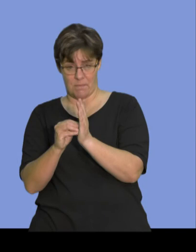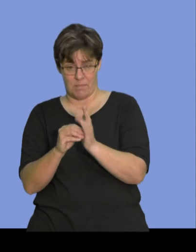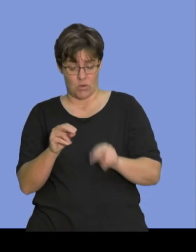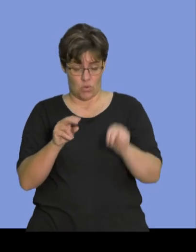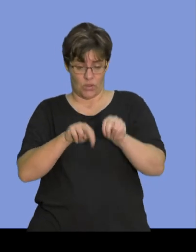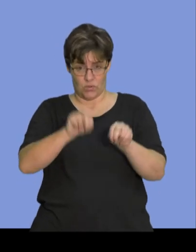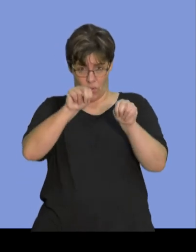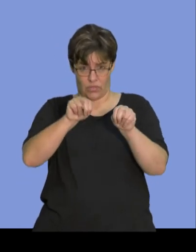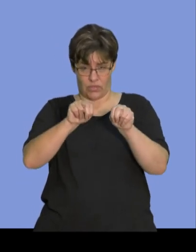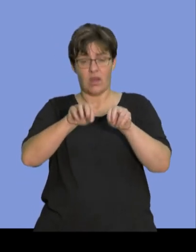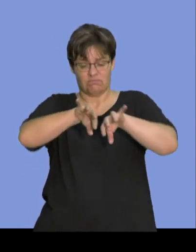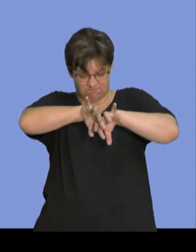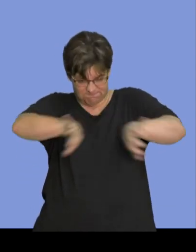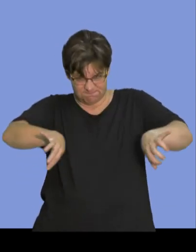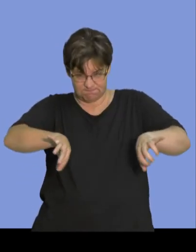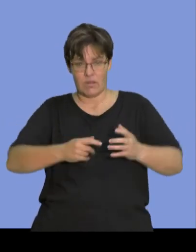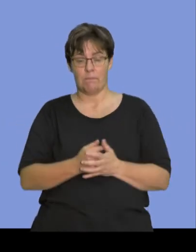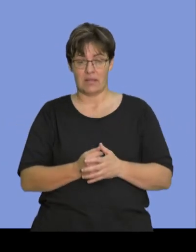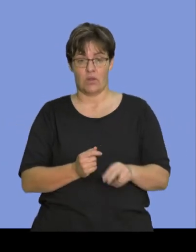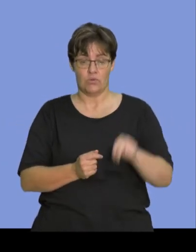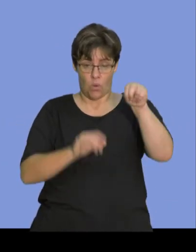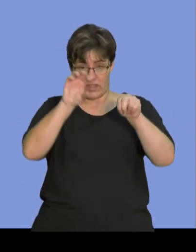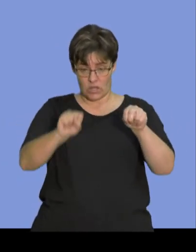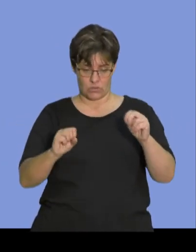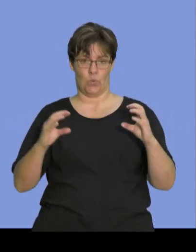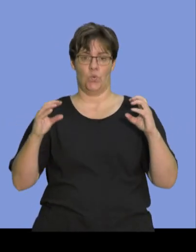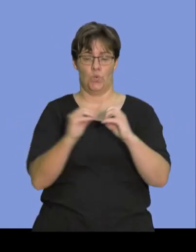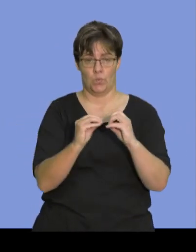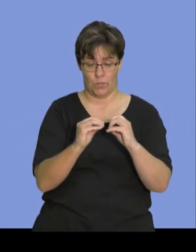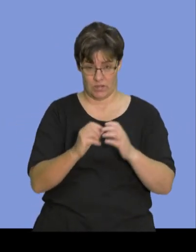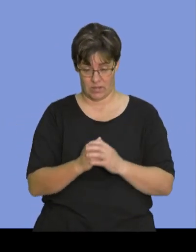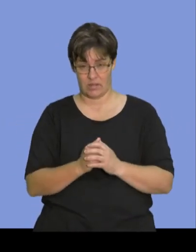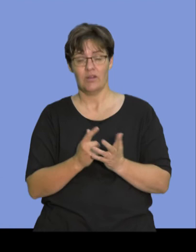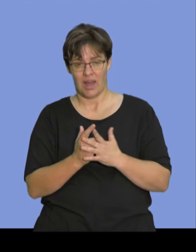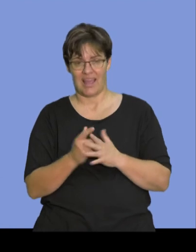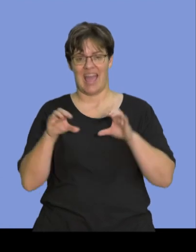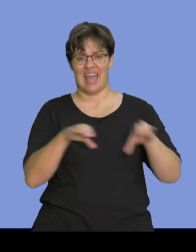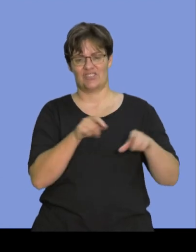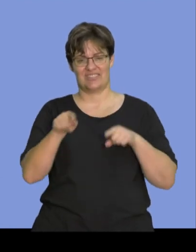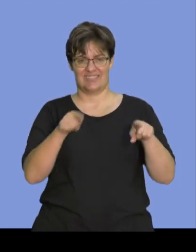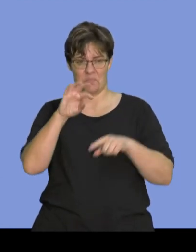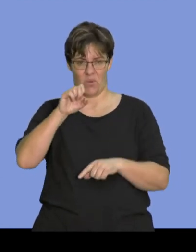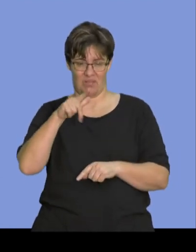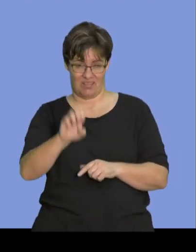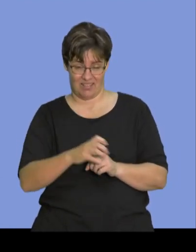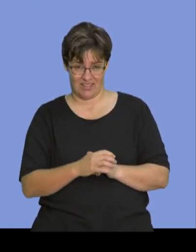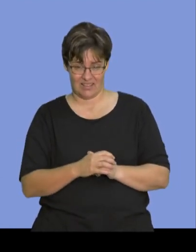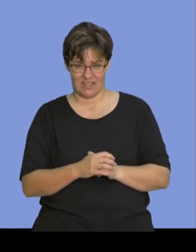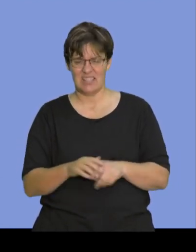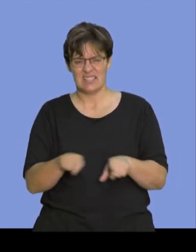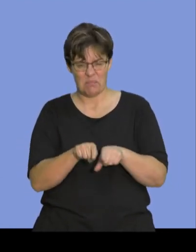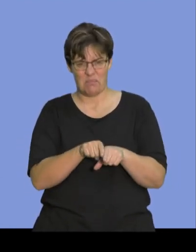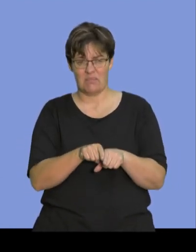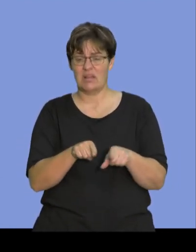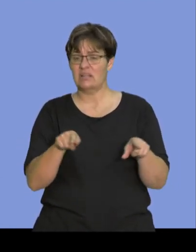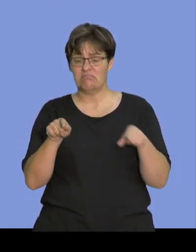of any magnet, they actually repel, while opposite, they attract. So this has to do with the interaction of the pole. So